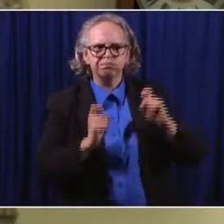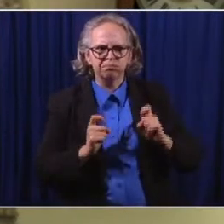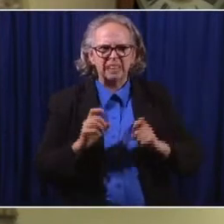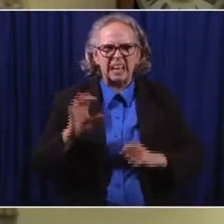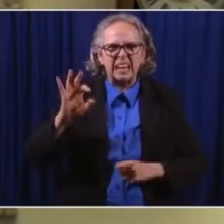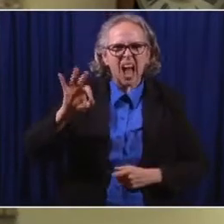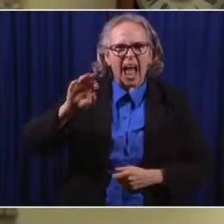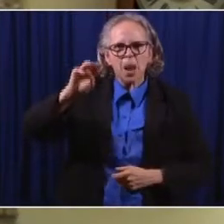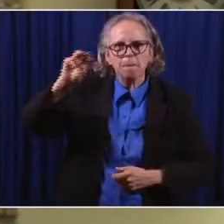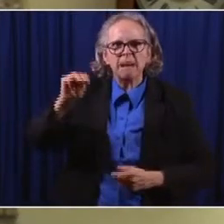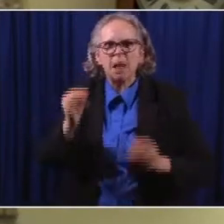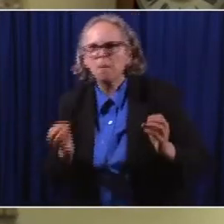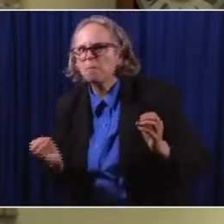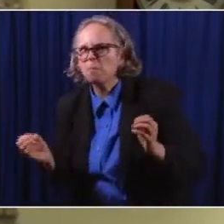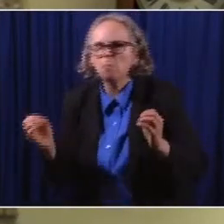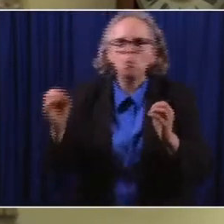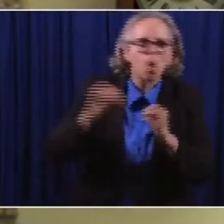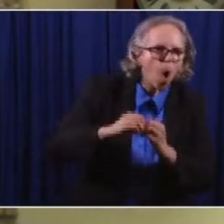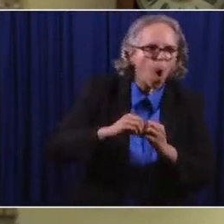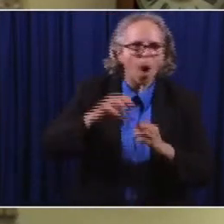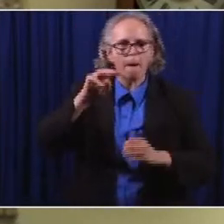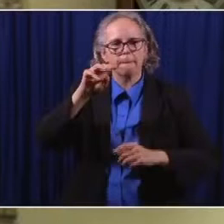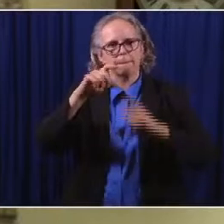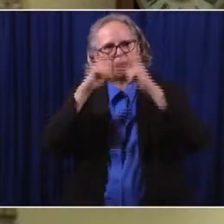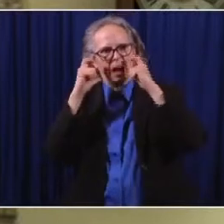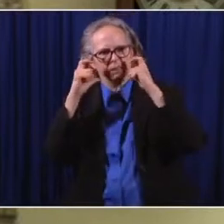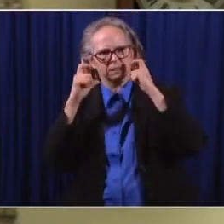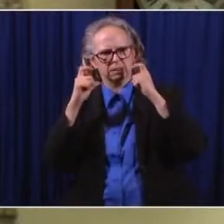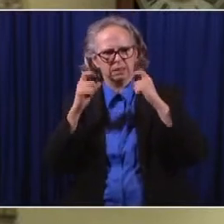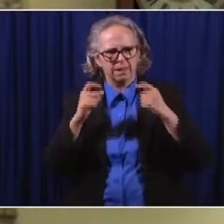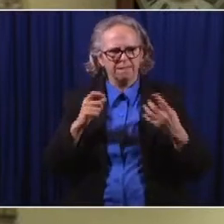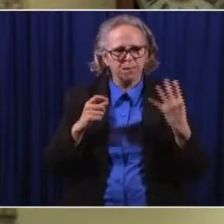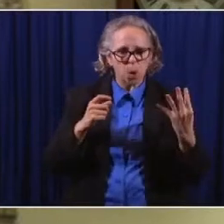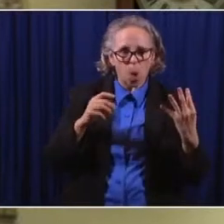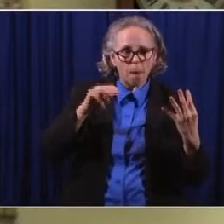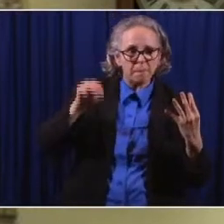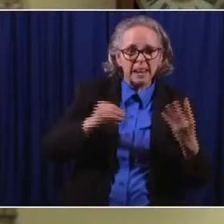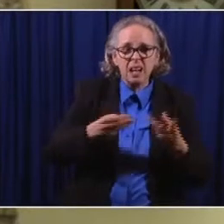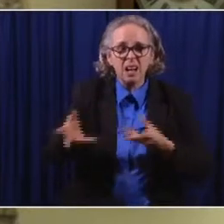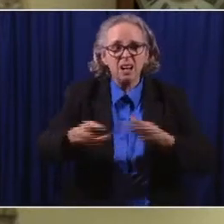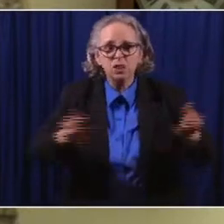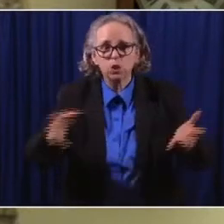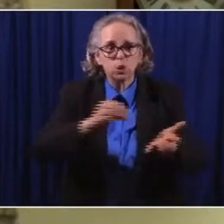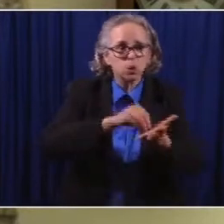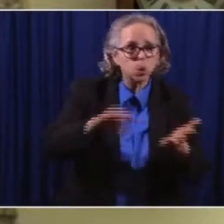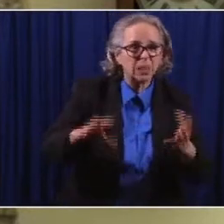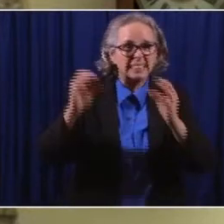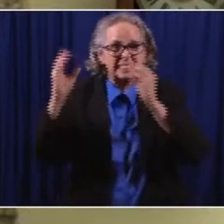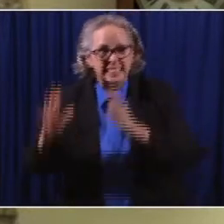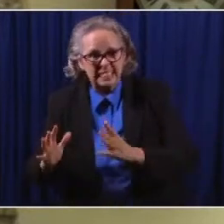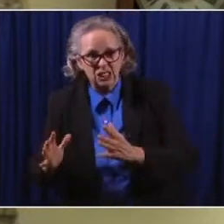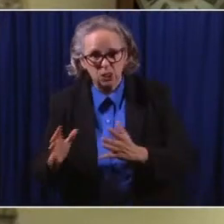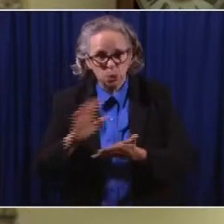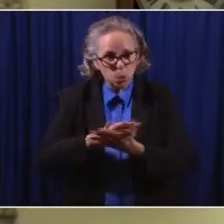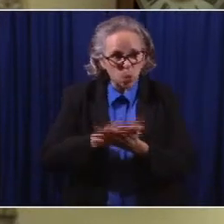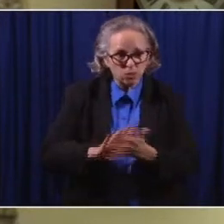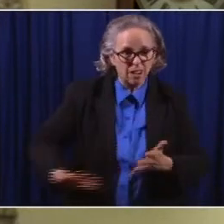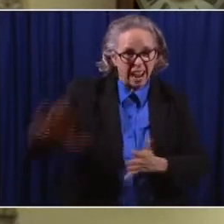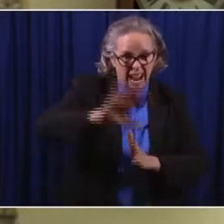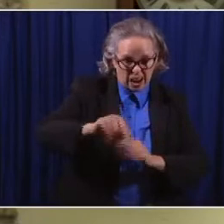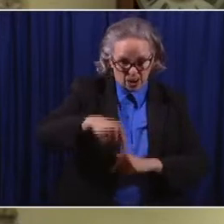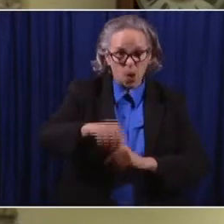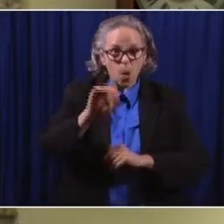weeks. We will be distributing 4 million of those masks to students and teachers at schools across the state, including public, private,